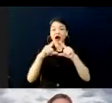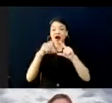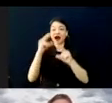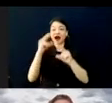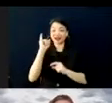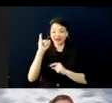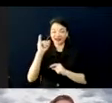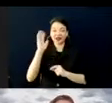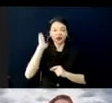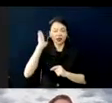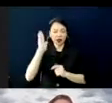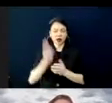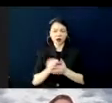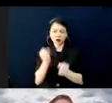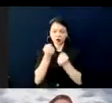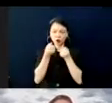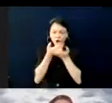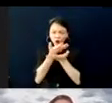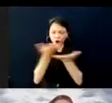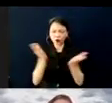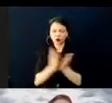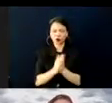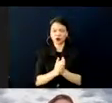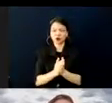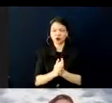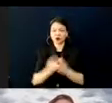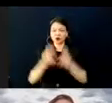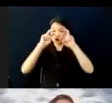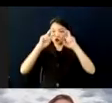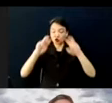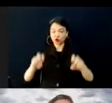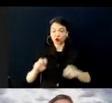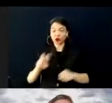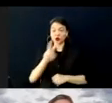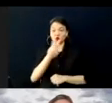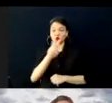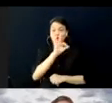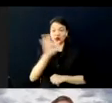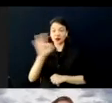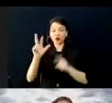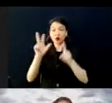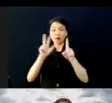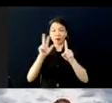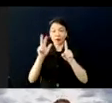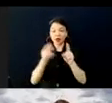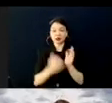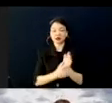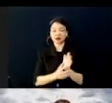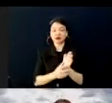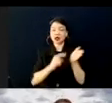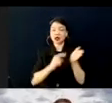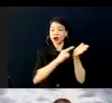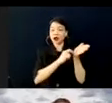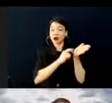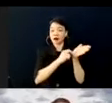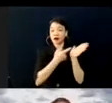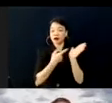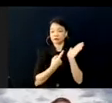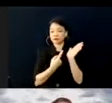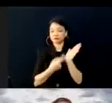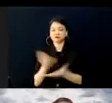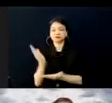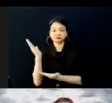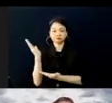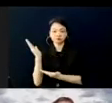Inclusion Insights Survey. A few extra numbers is we can see that, within that 56% of Indonesians that currently have